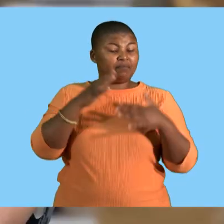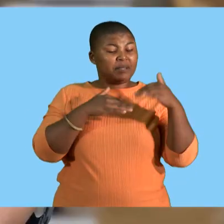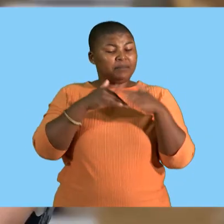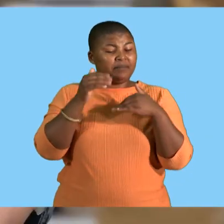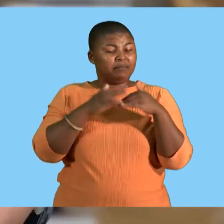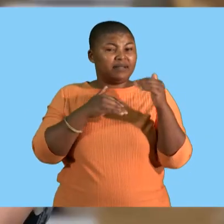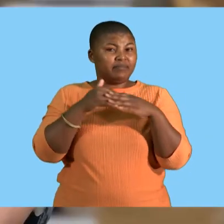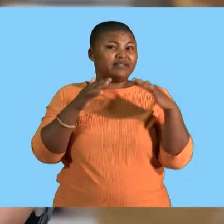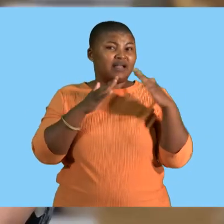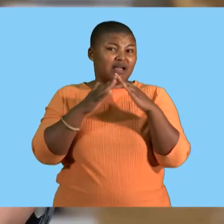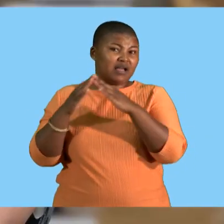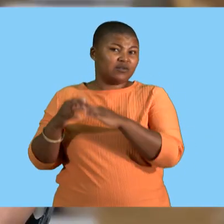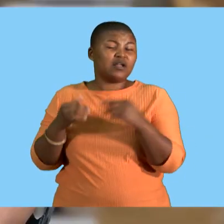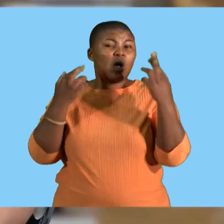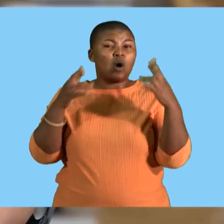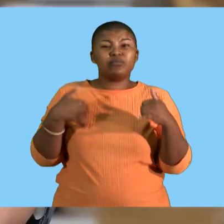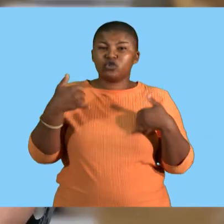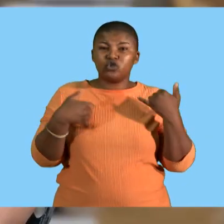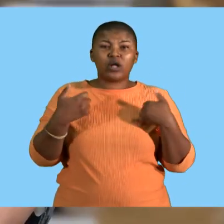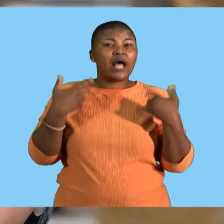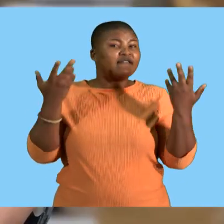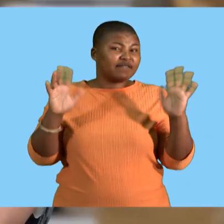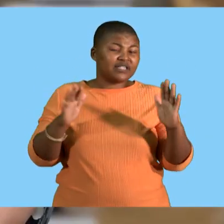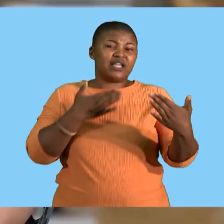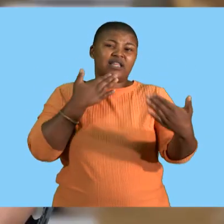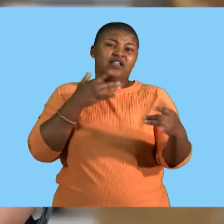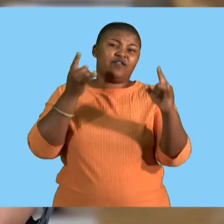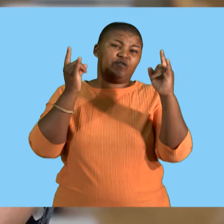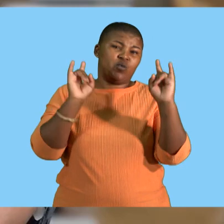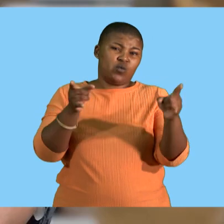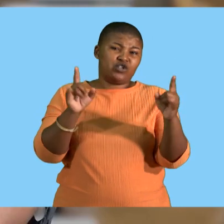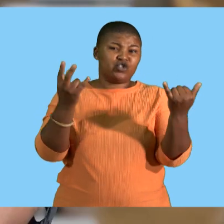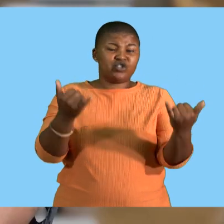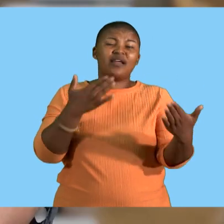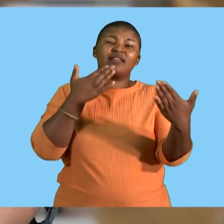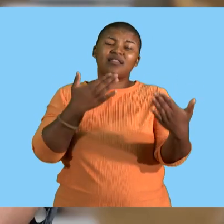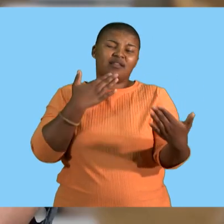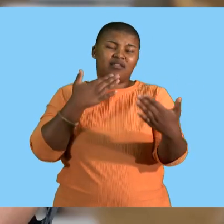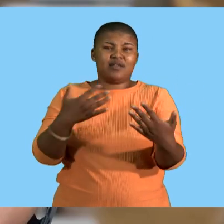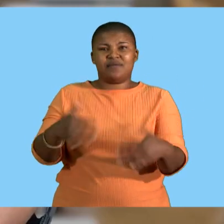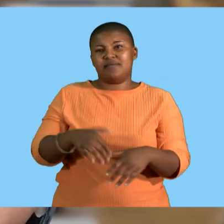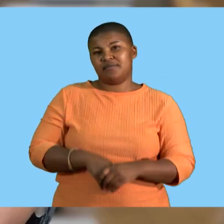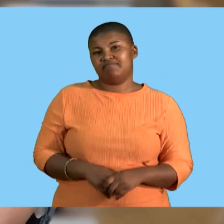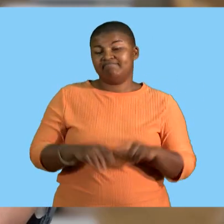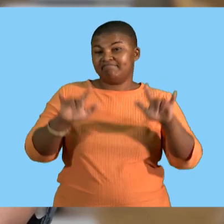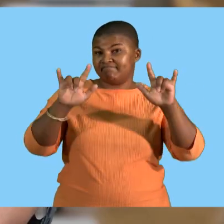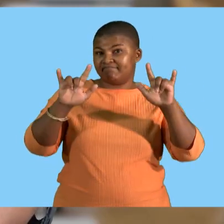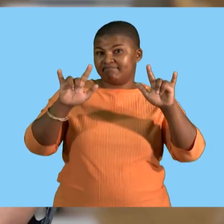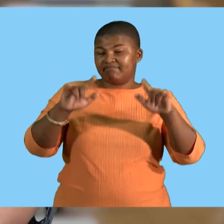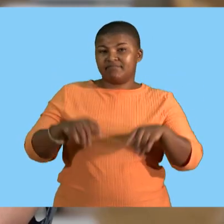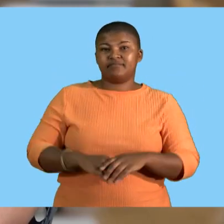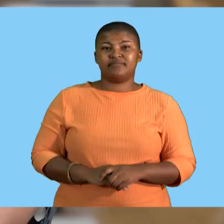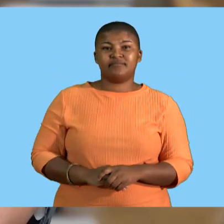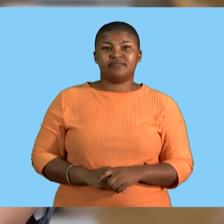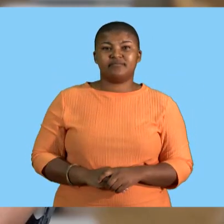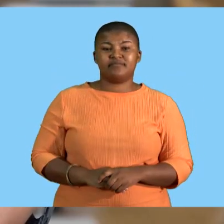house. I do hope you enjoyed this. Thank you for tuning in. Thank you for watching. See you